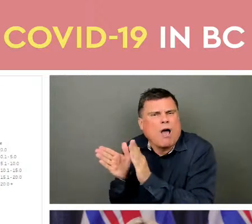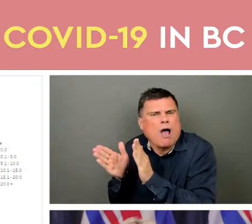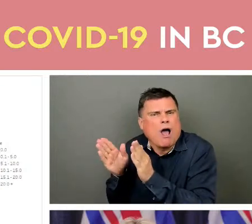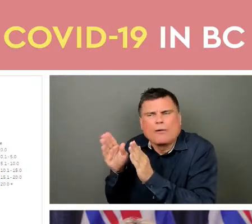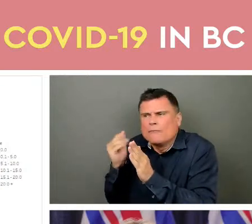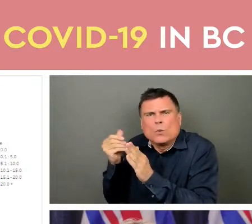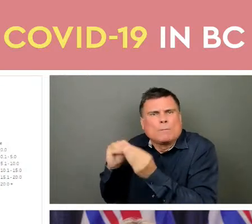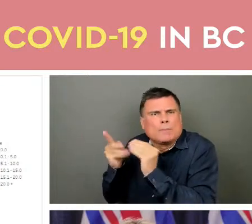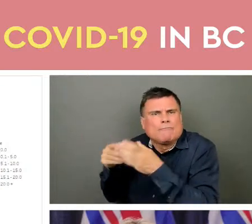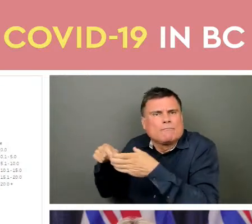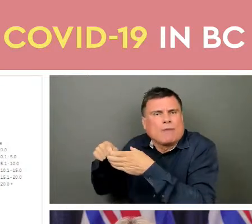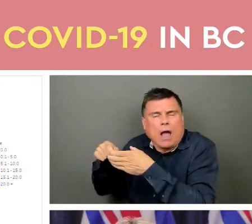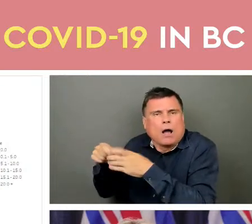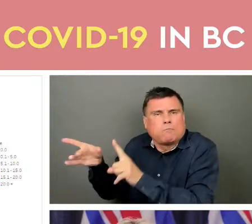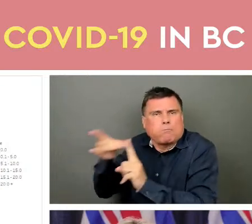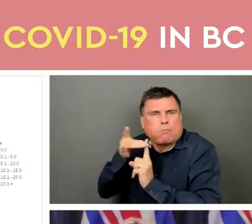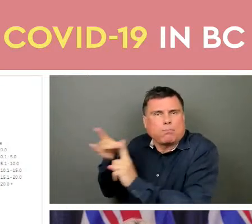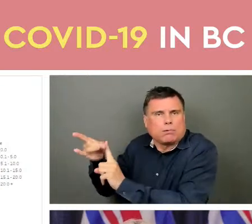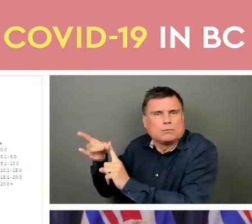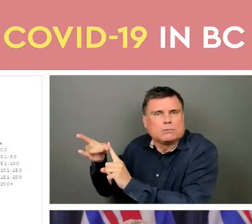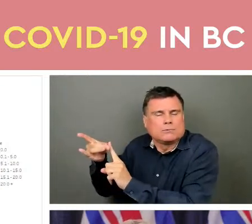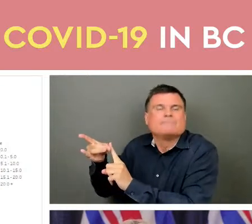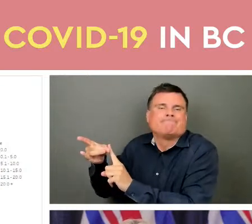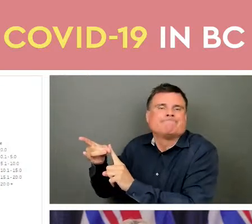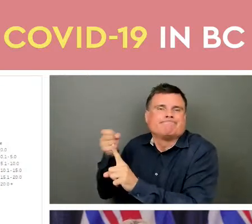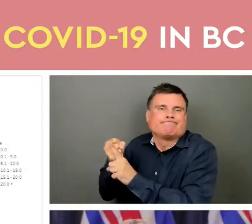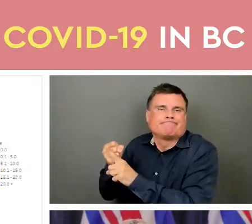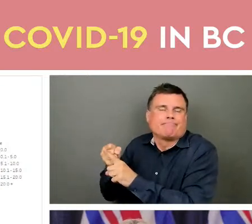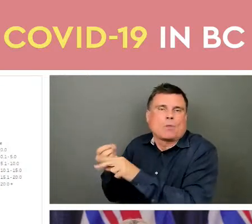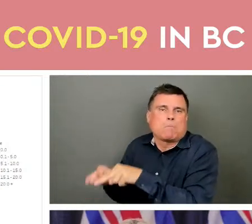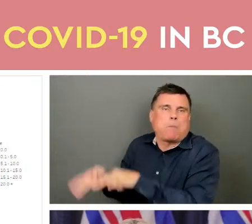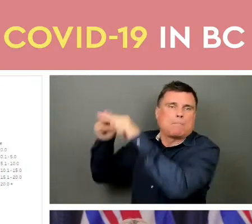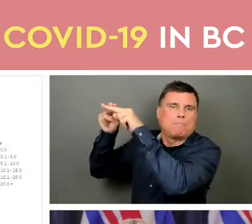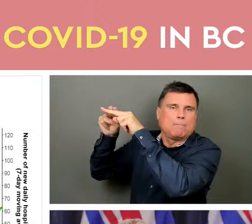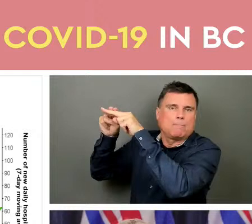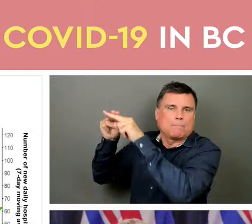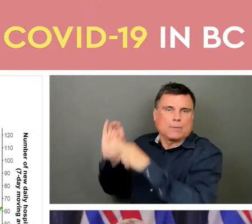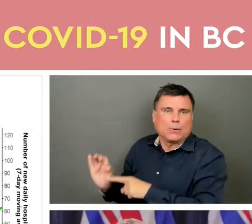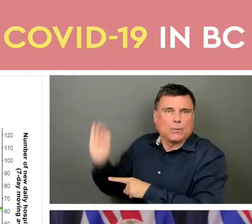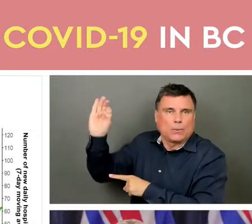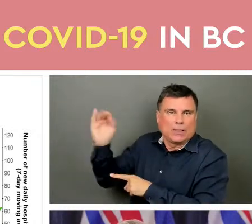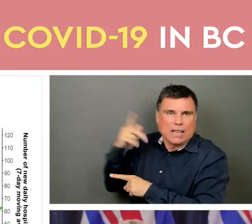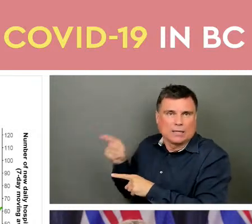areas as well, where we're starting to see now rising clusters and cases.